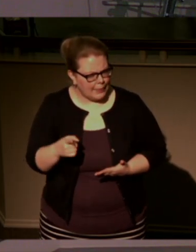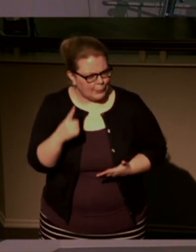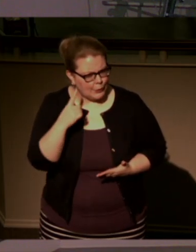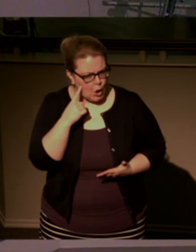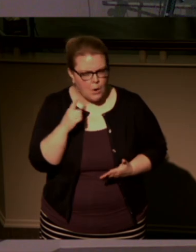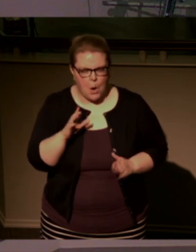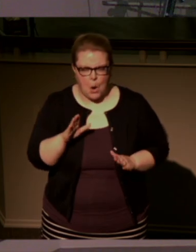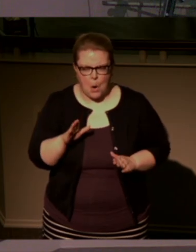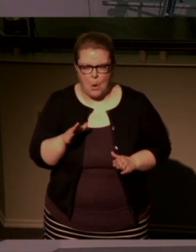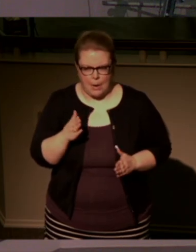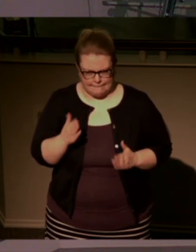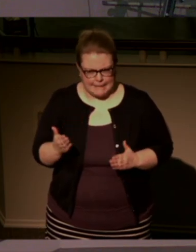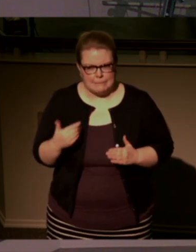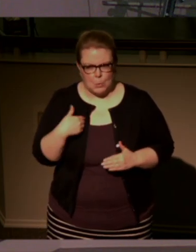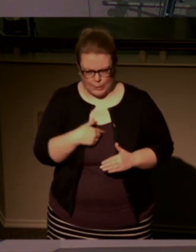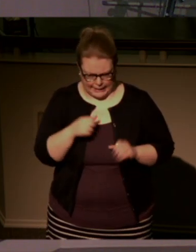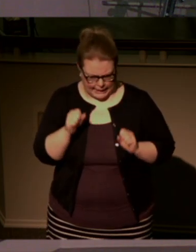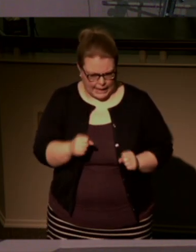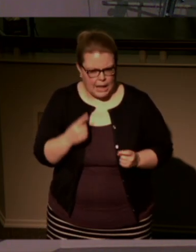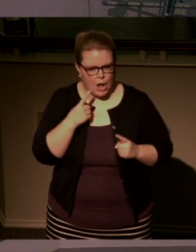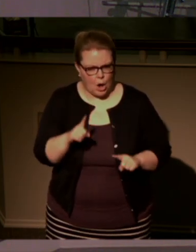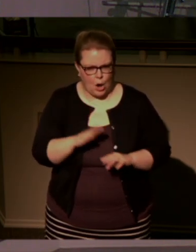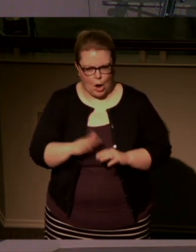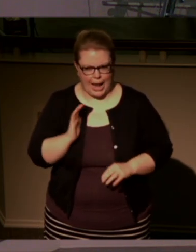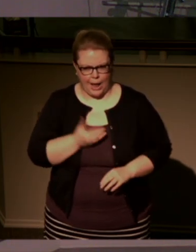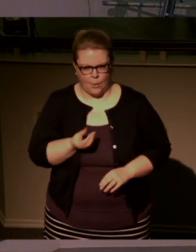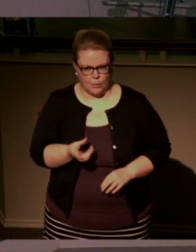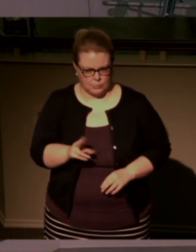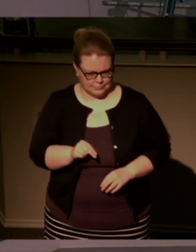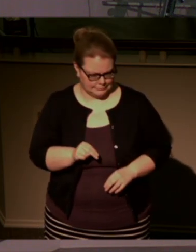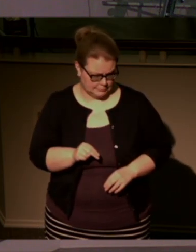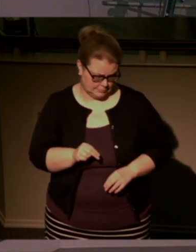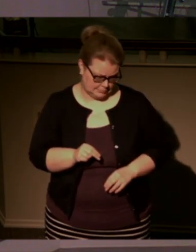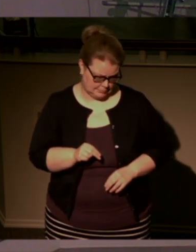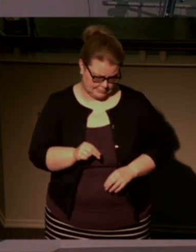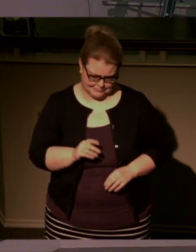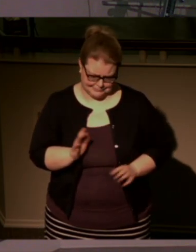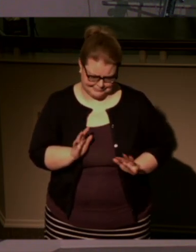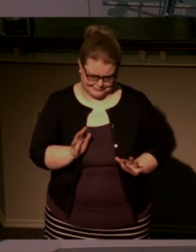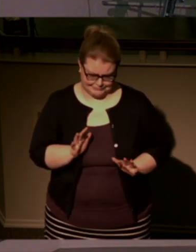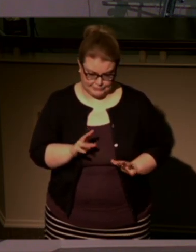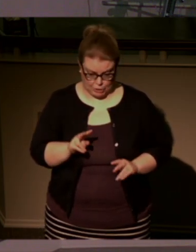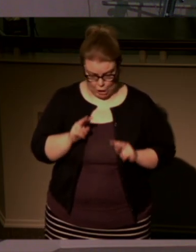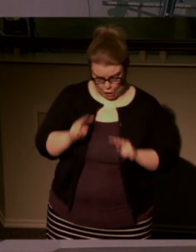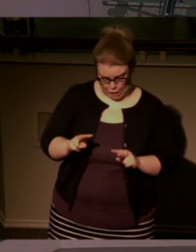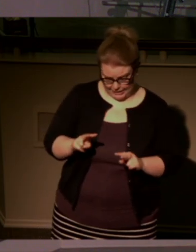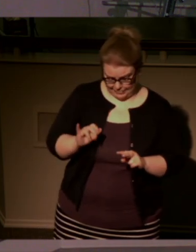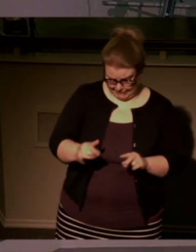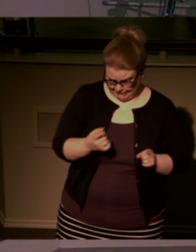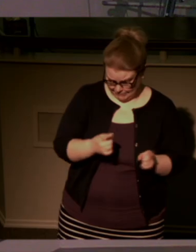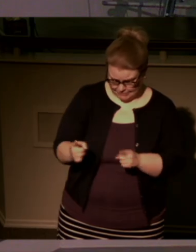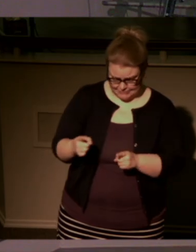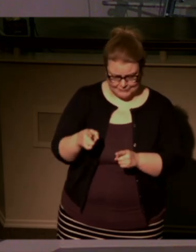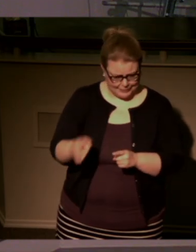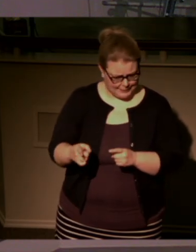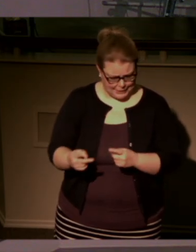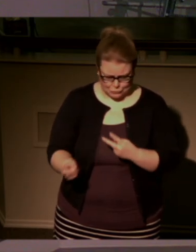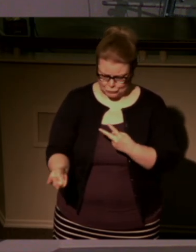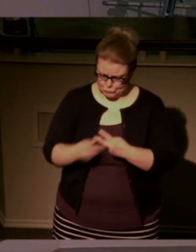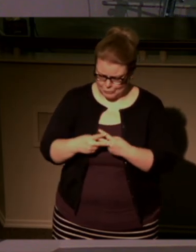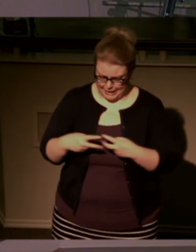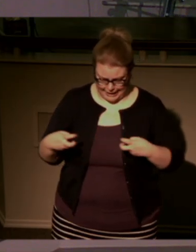done this on their own. You look at their situation, they're certainly trapped. They seem to be